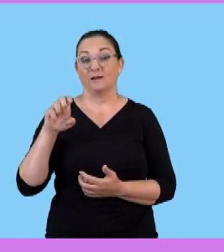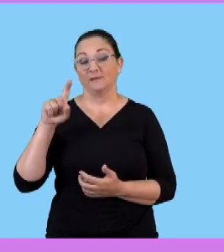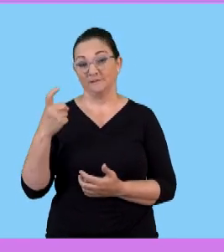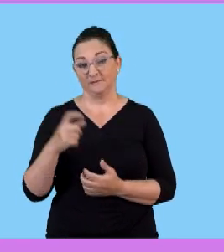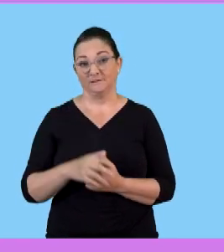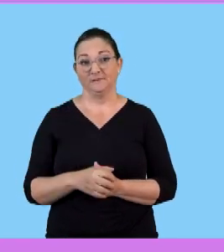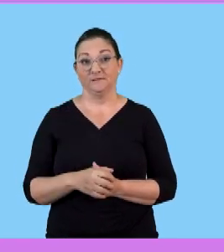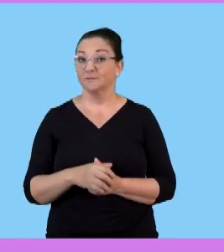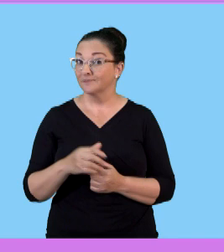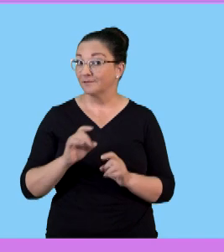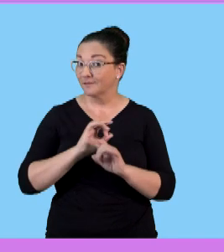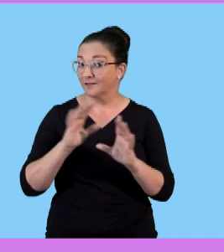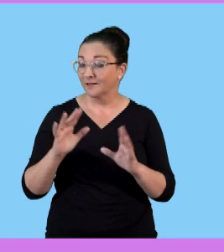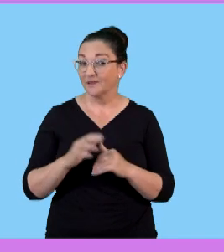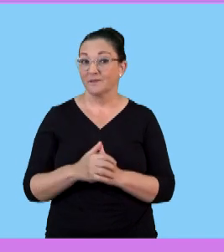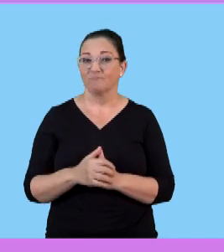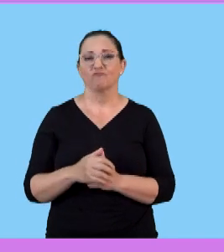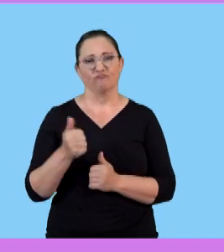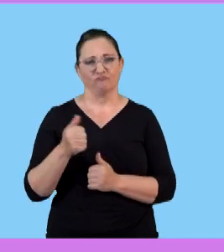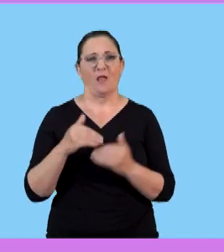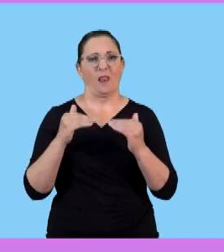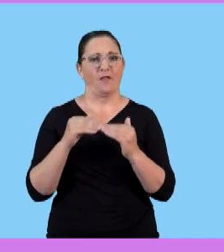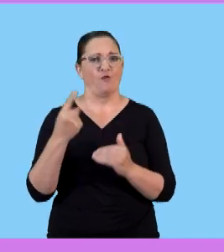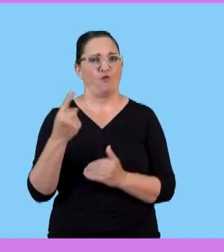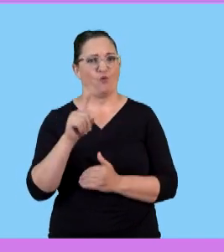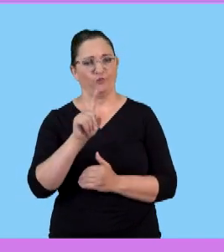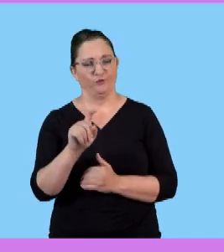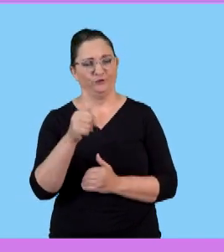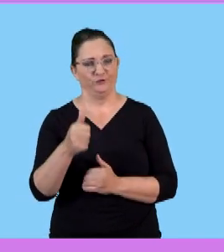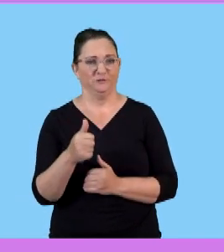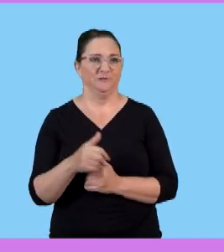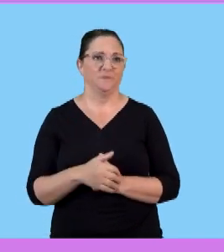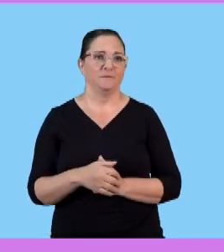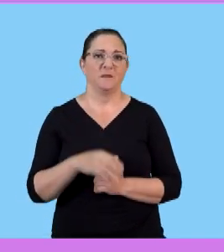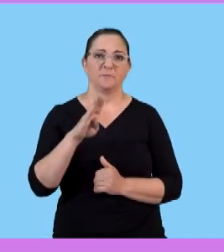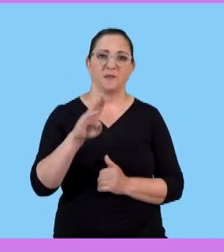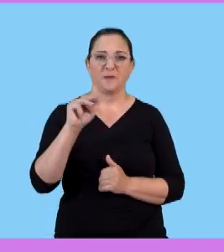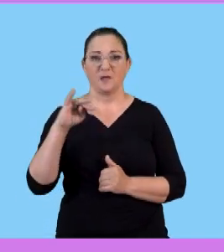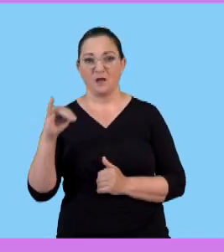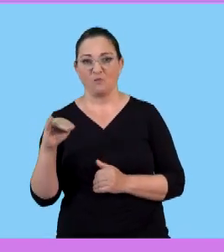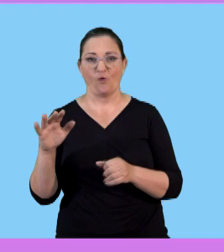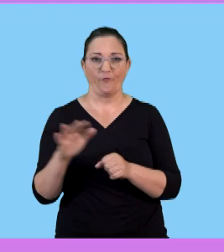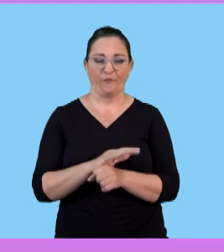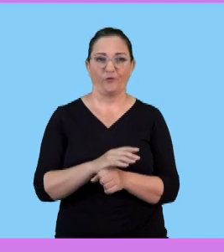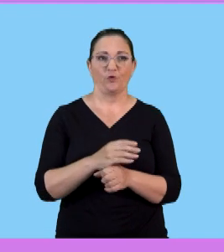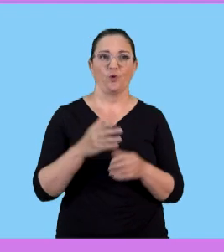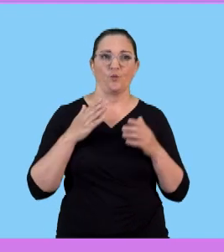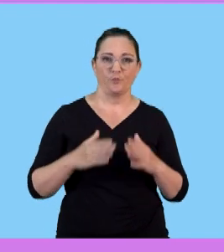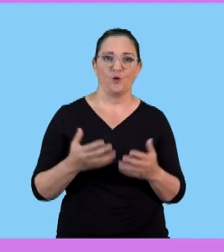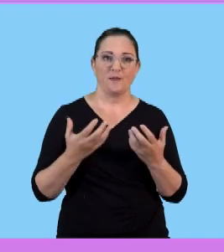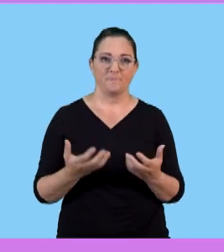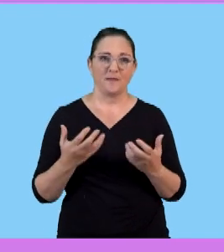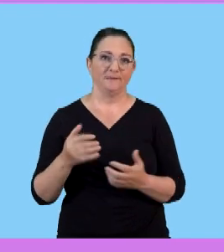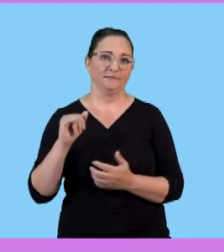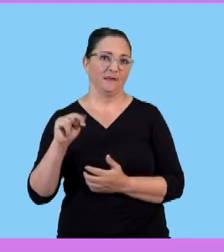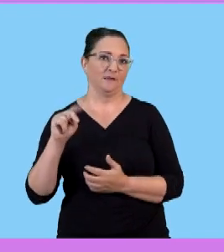index. Are we clear? A good level 1 question there. Write the abbreviation BMI in full, body